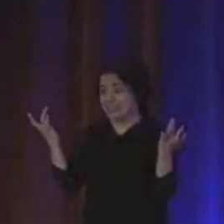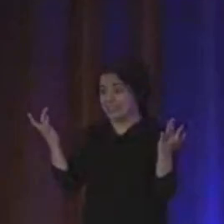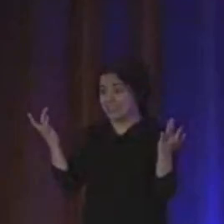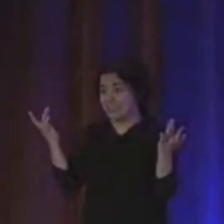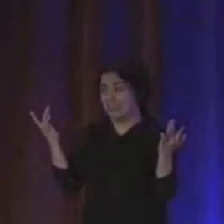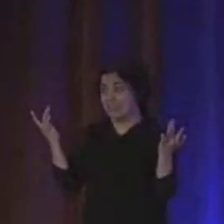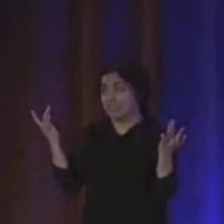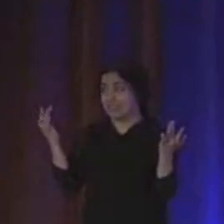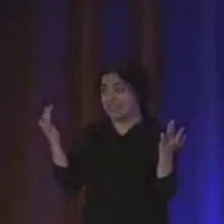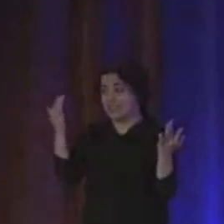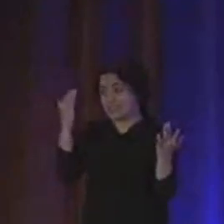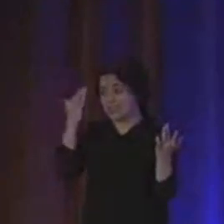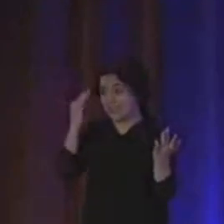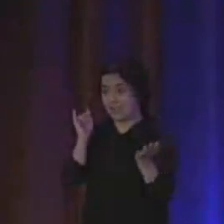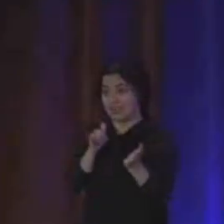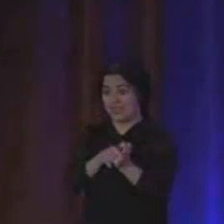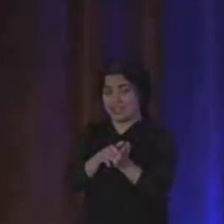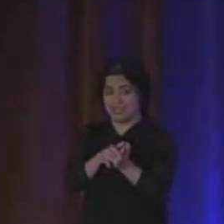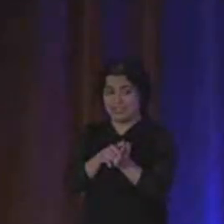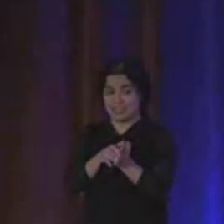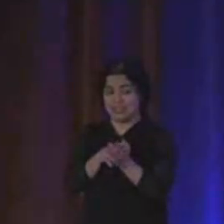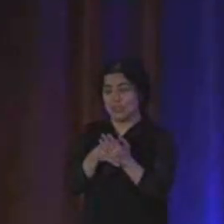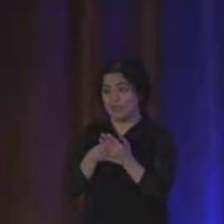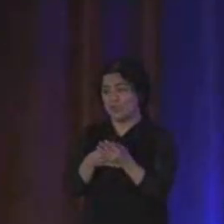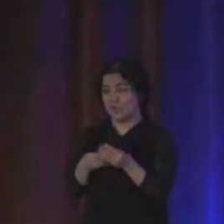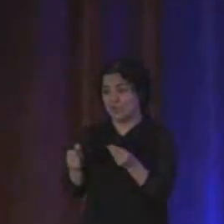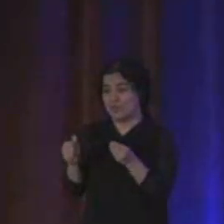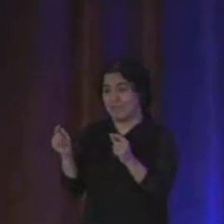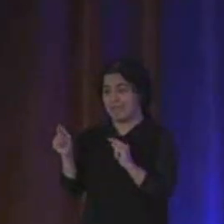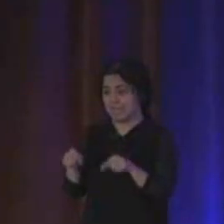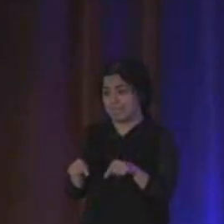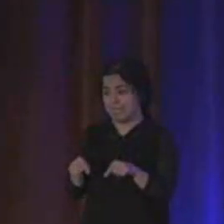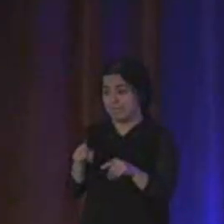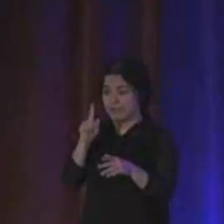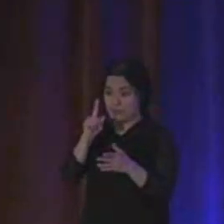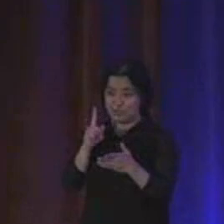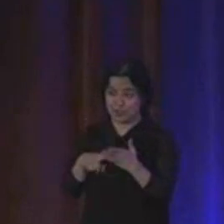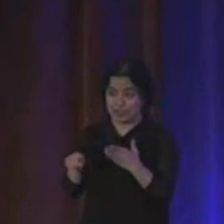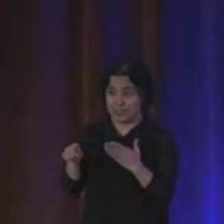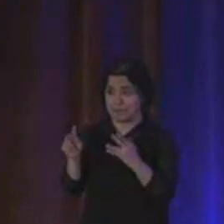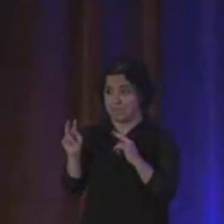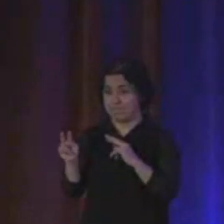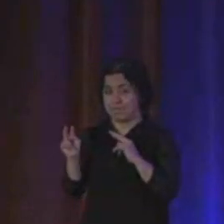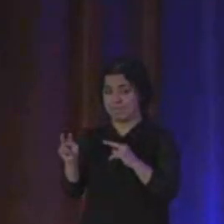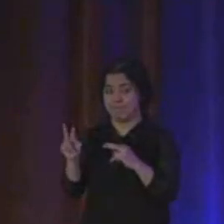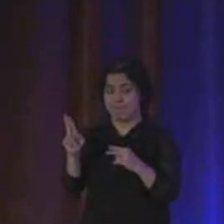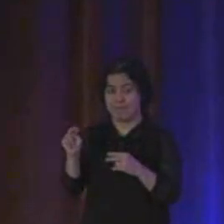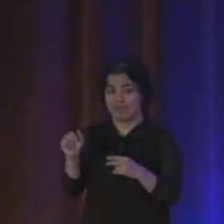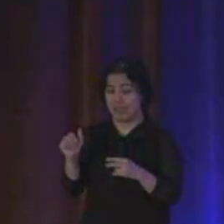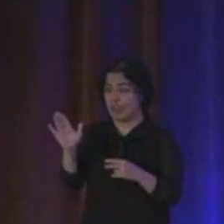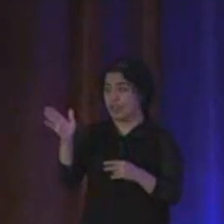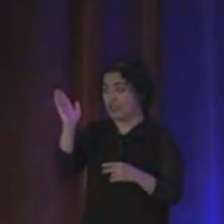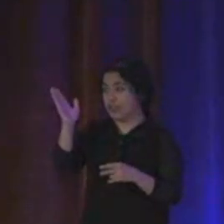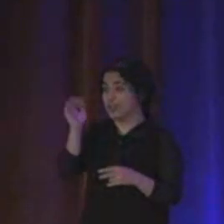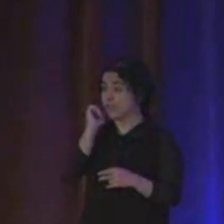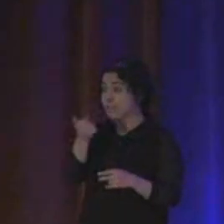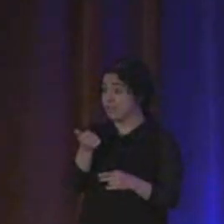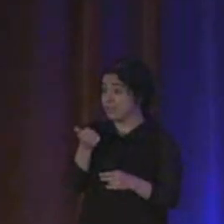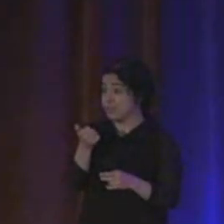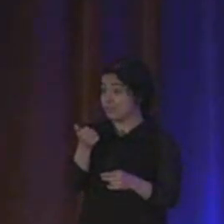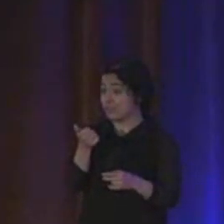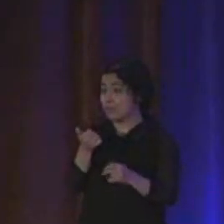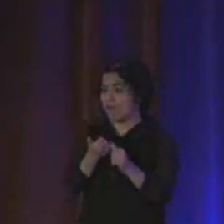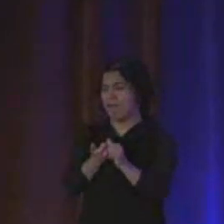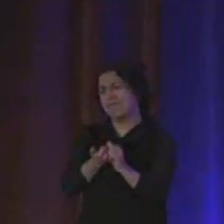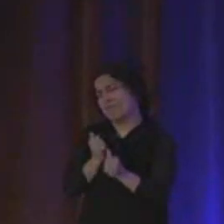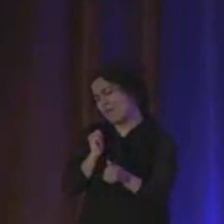know that a solution is coming. So definitely check out Una's talk tomorrow and